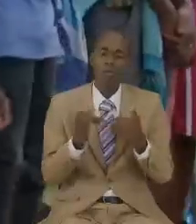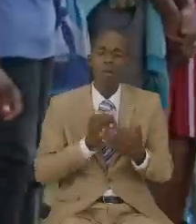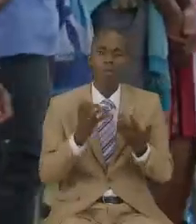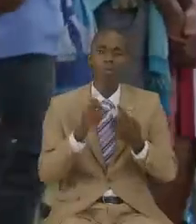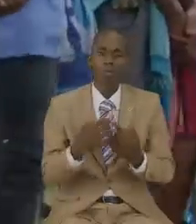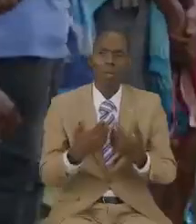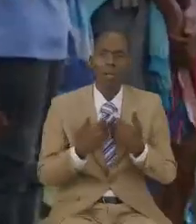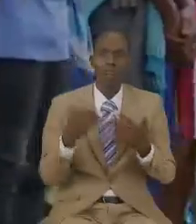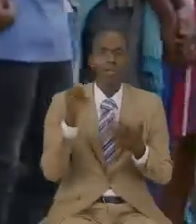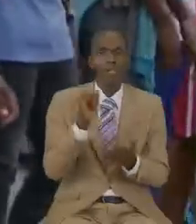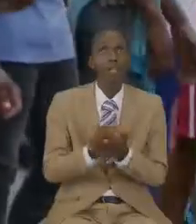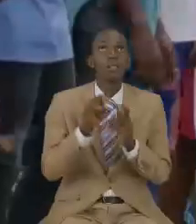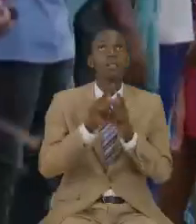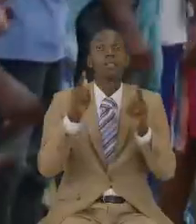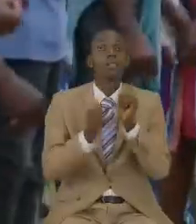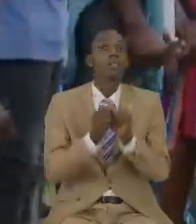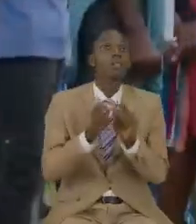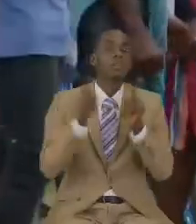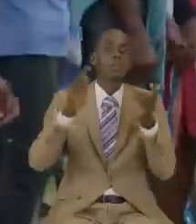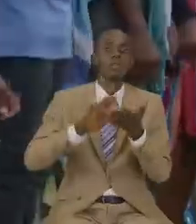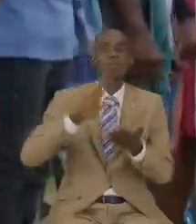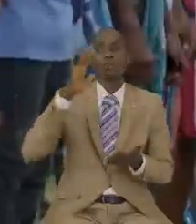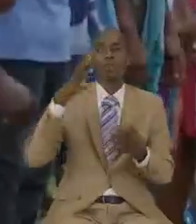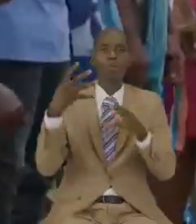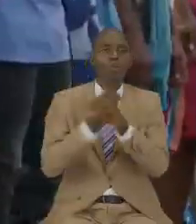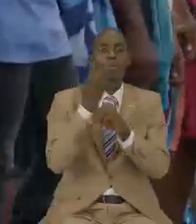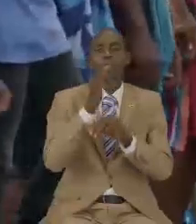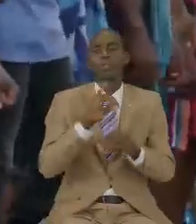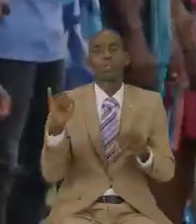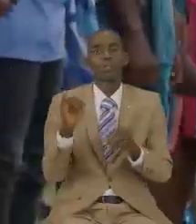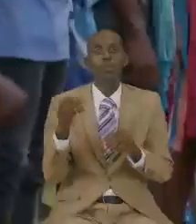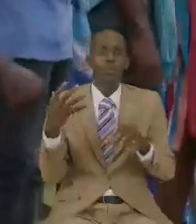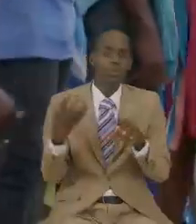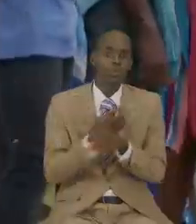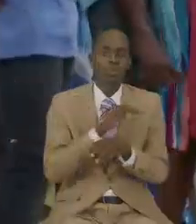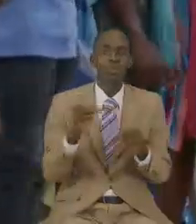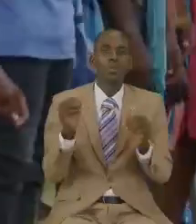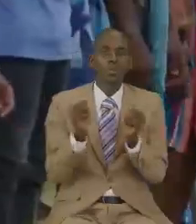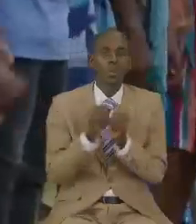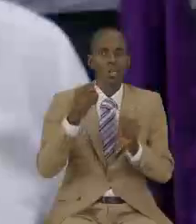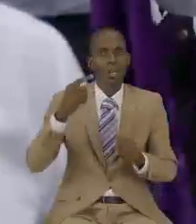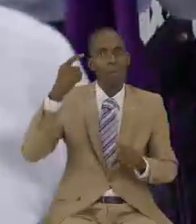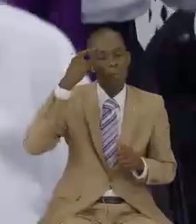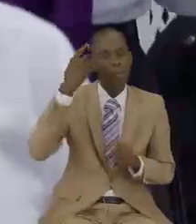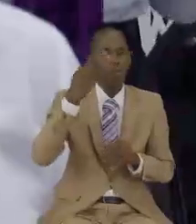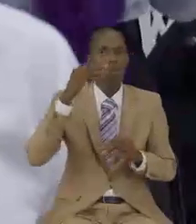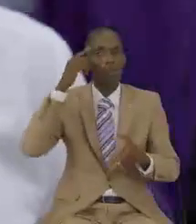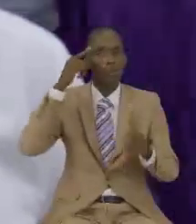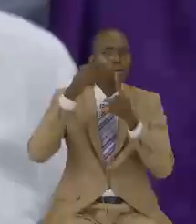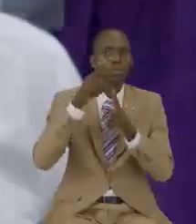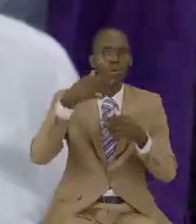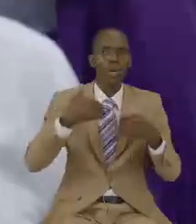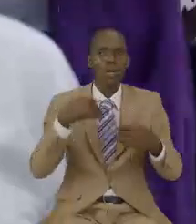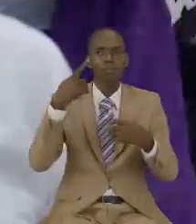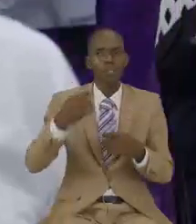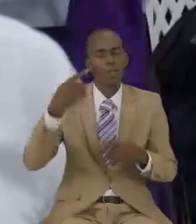I want to have that greater glory. Winning with the mind, with a goal. You have the